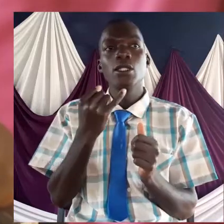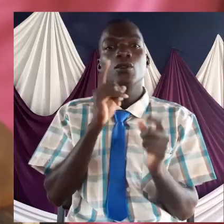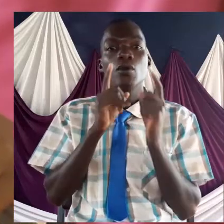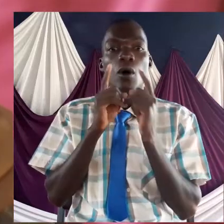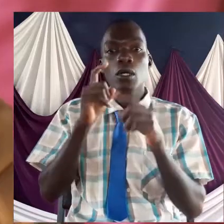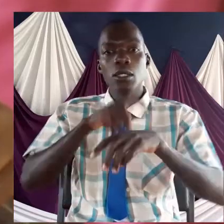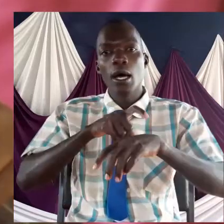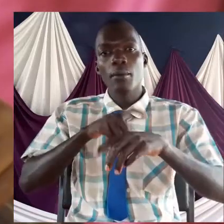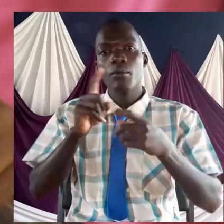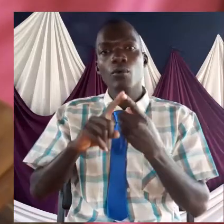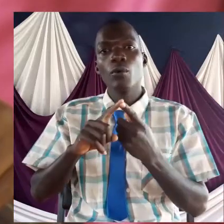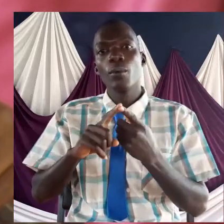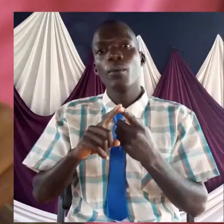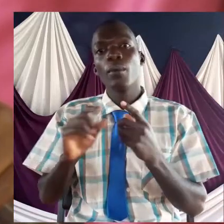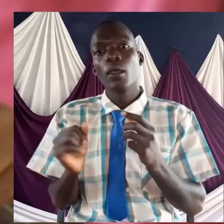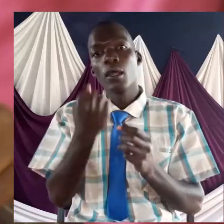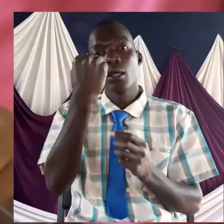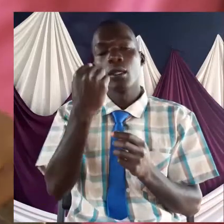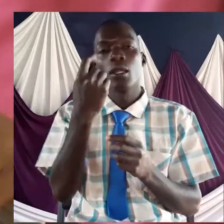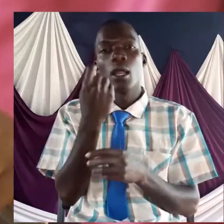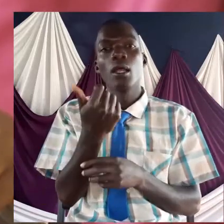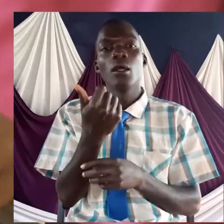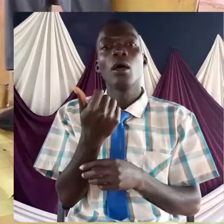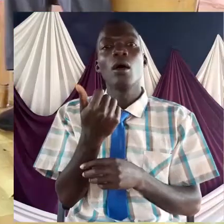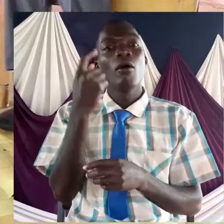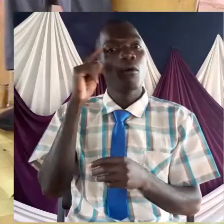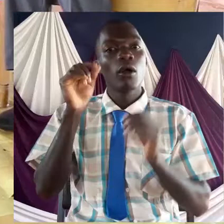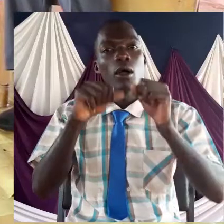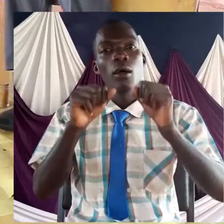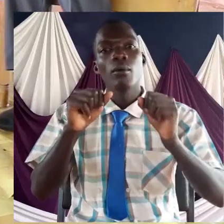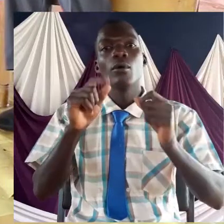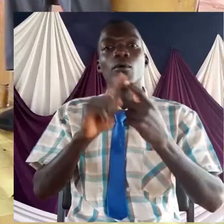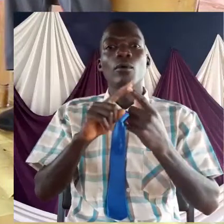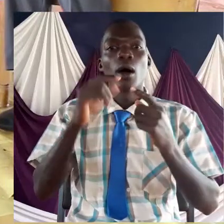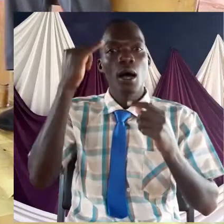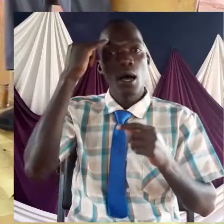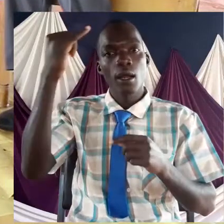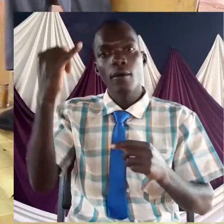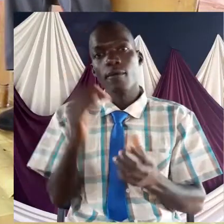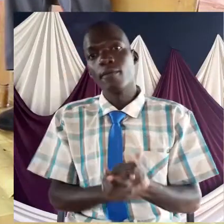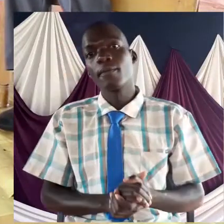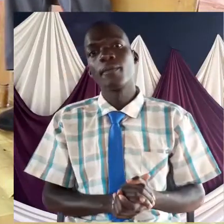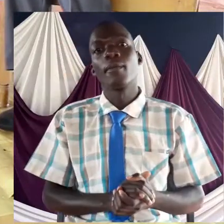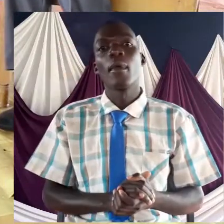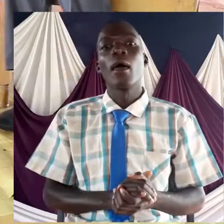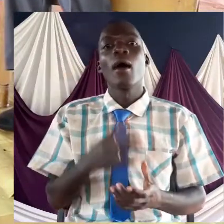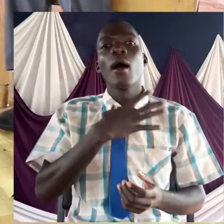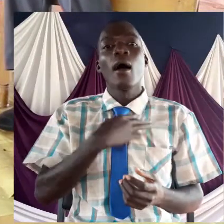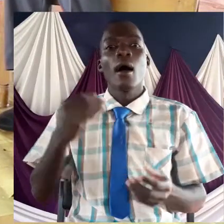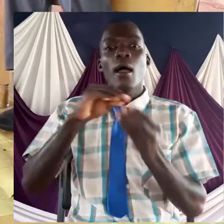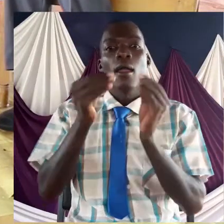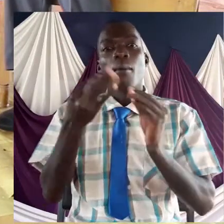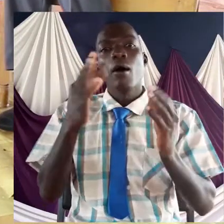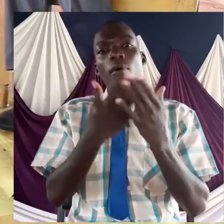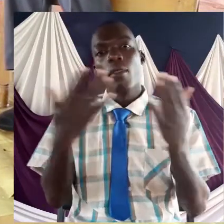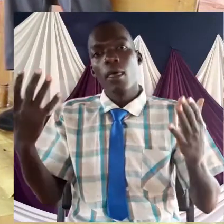you are trying to describe the characteristics of the little horn. Yes. For us to be able to identify it. Mm-hmm. And a number of things